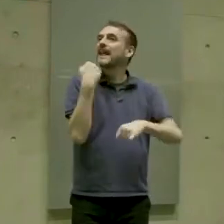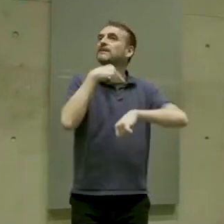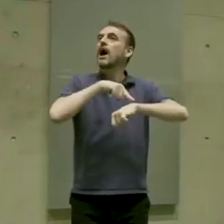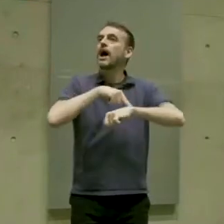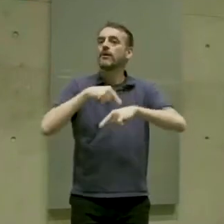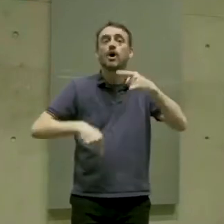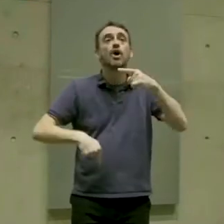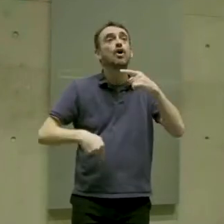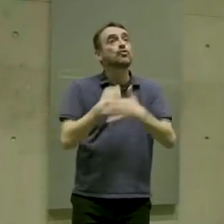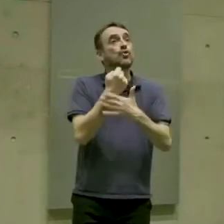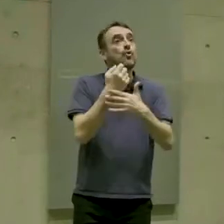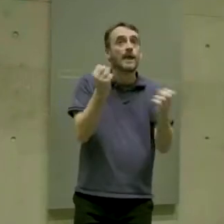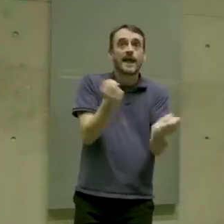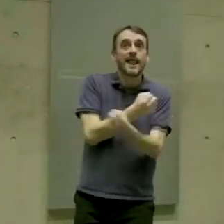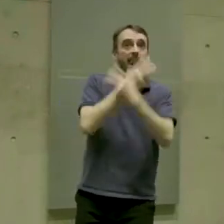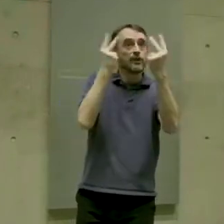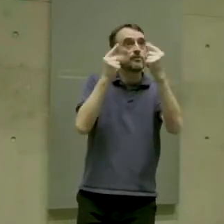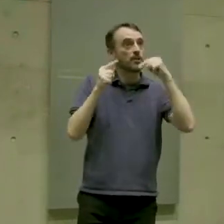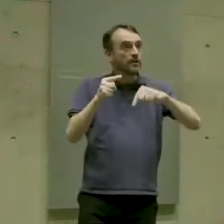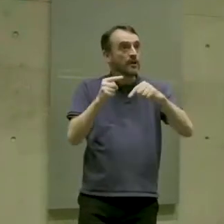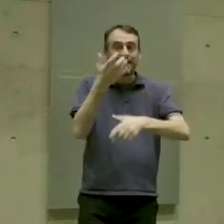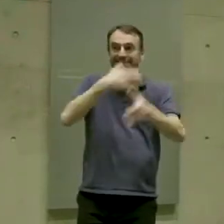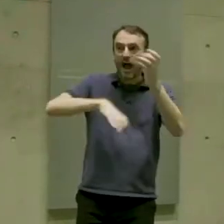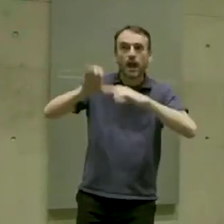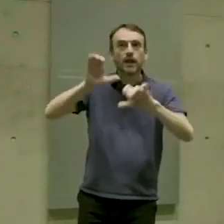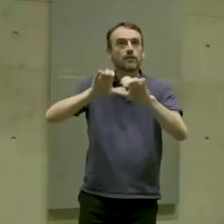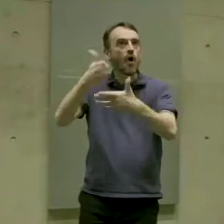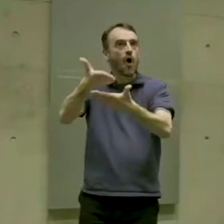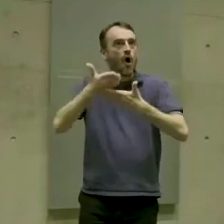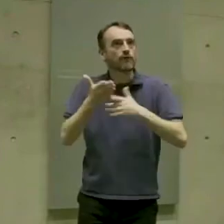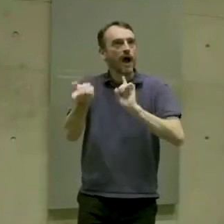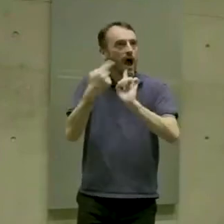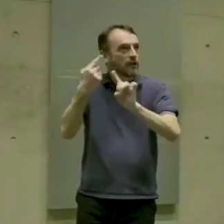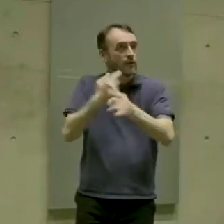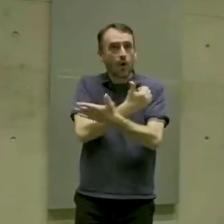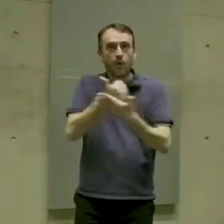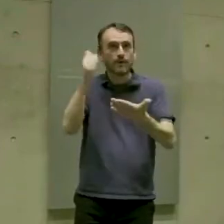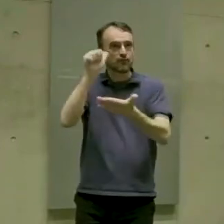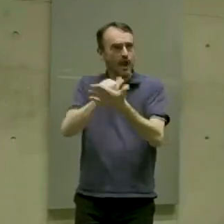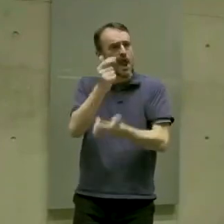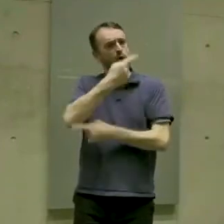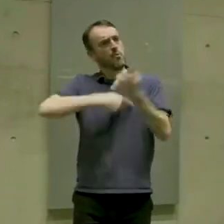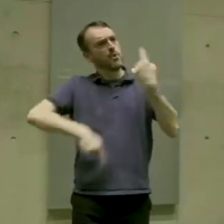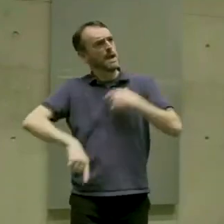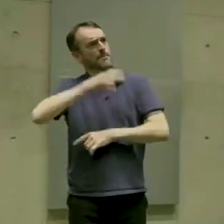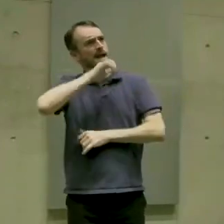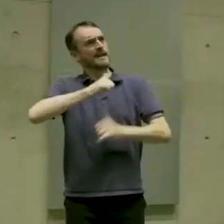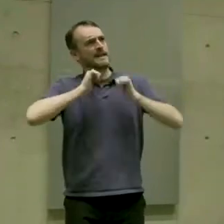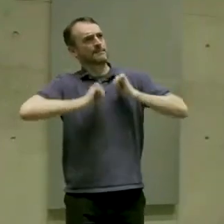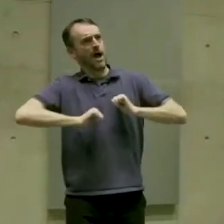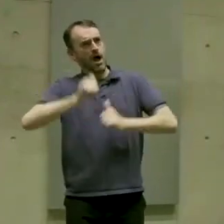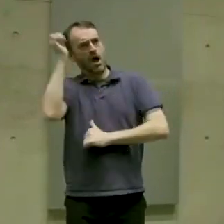another big, definite answer, and that's science, and science is always right, and us smart men can tell you what's always right all the time.